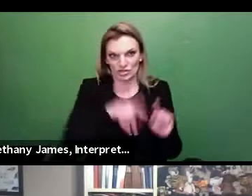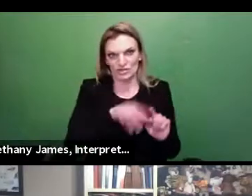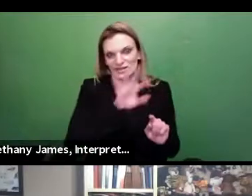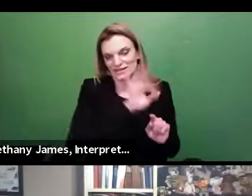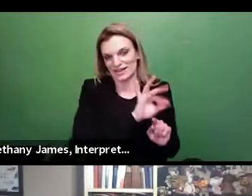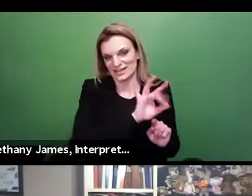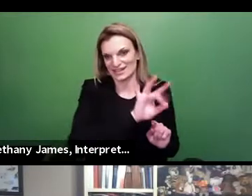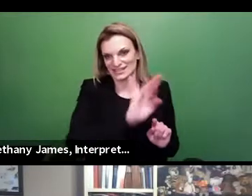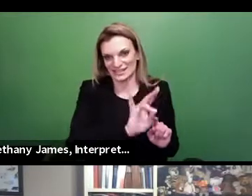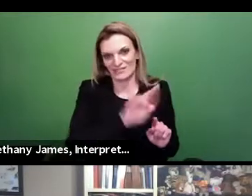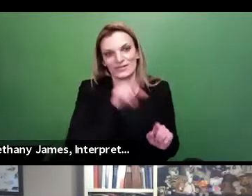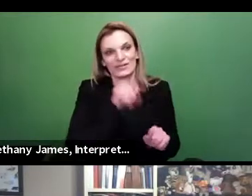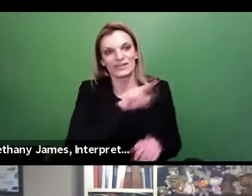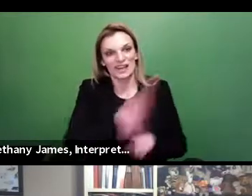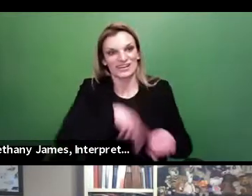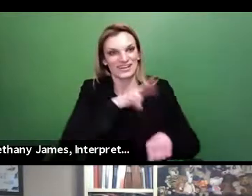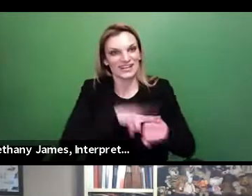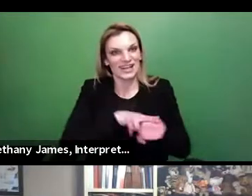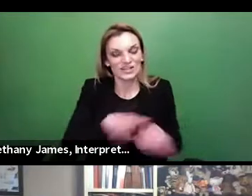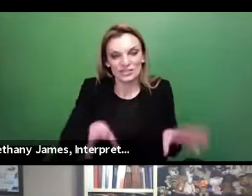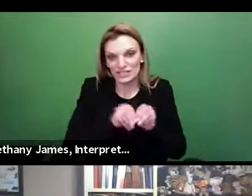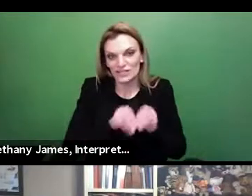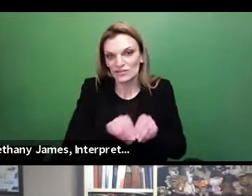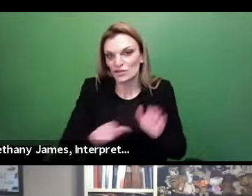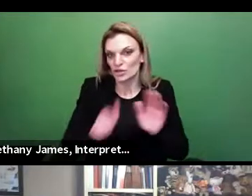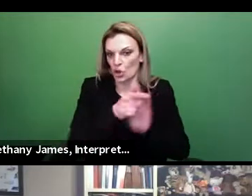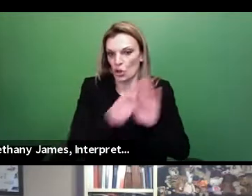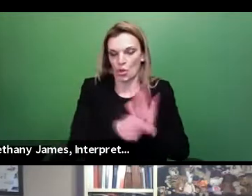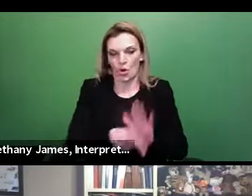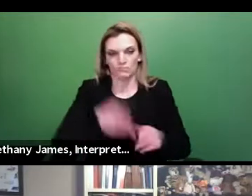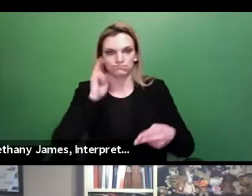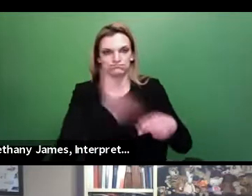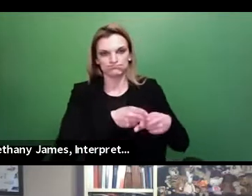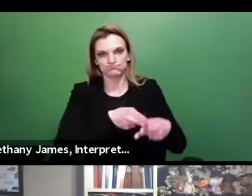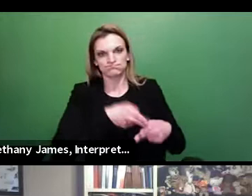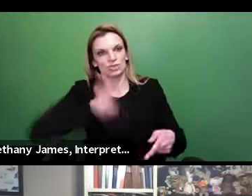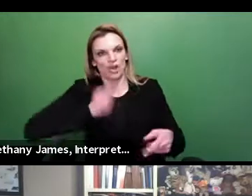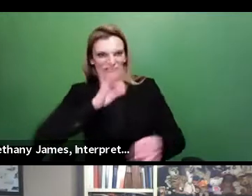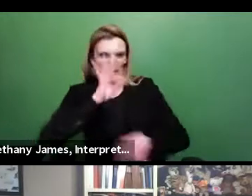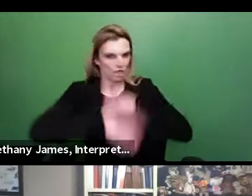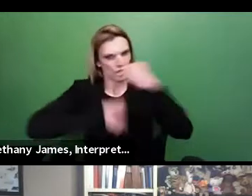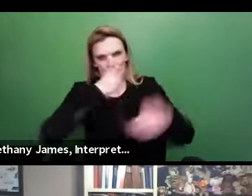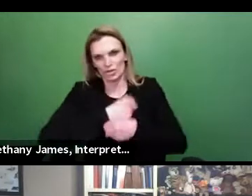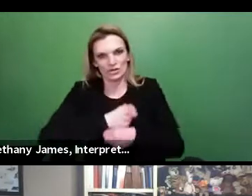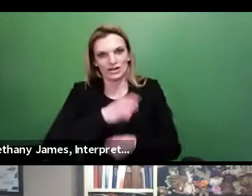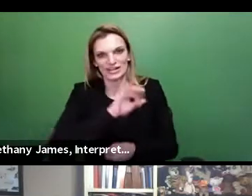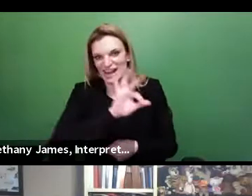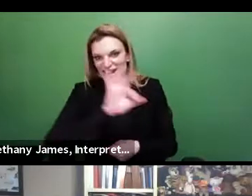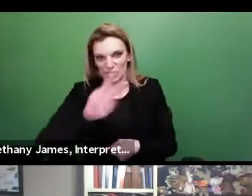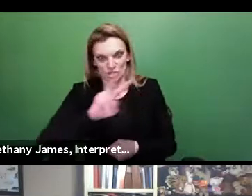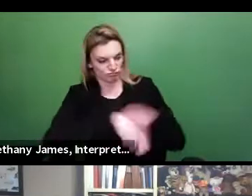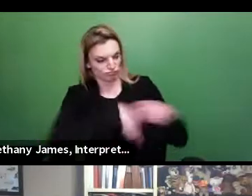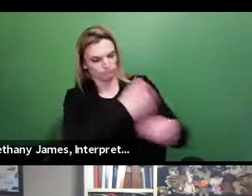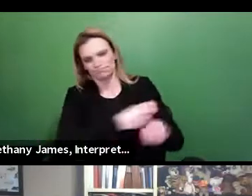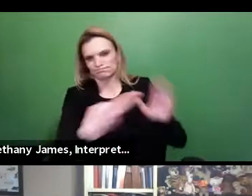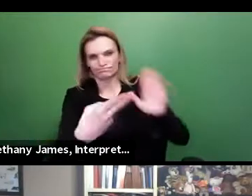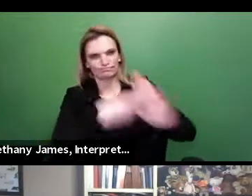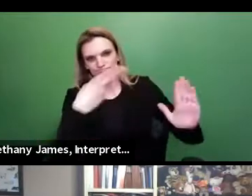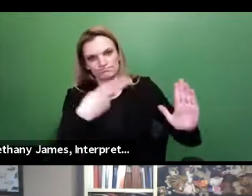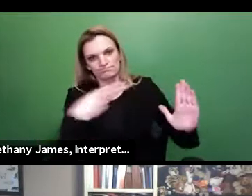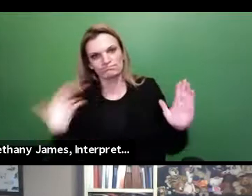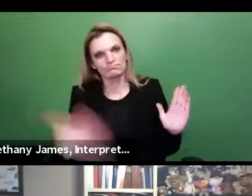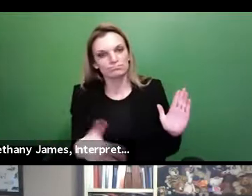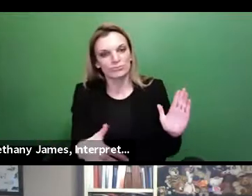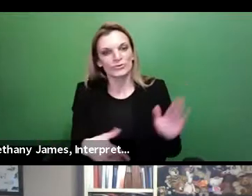1987, the National Conference of Black Lawyers named Judge Roberson Judge of the Year in 1992. Detroit Recorder's Court merged with Wayne